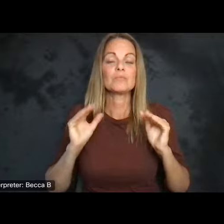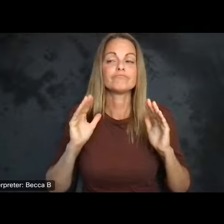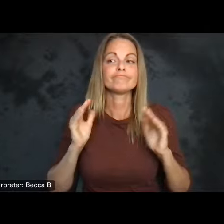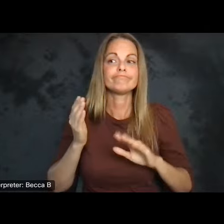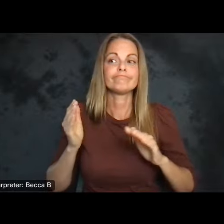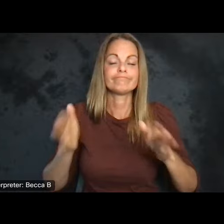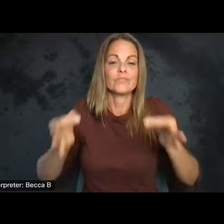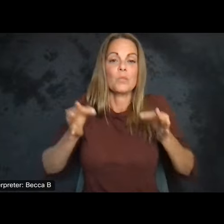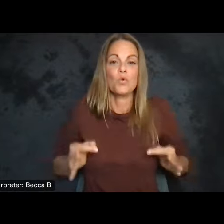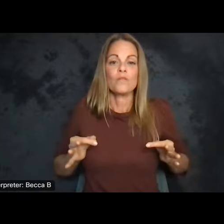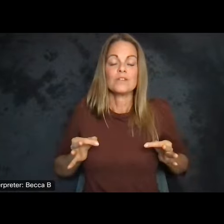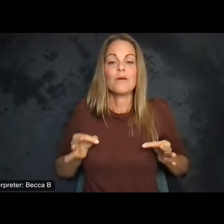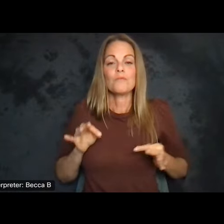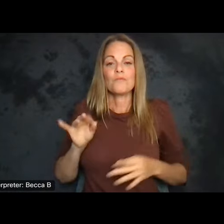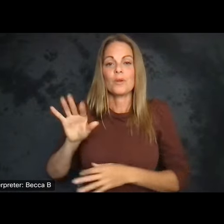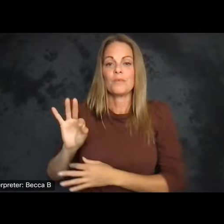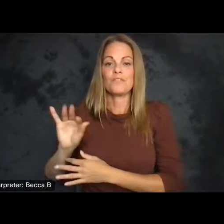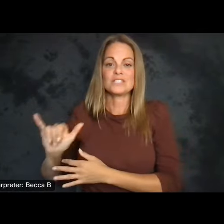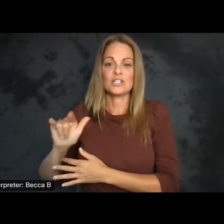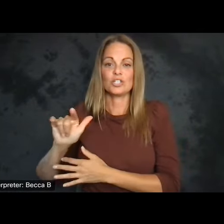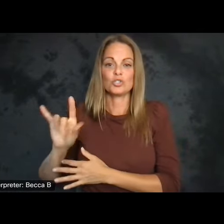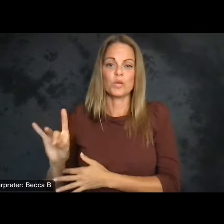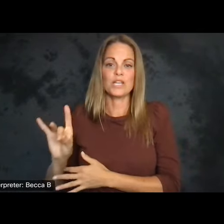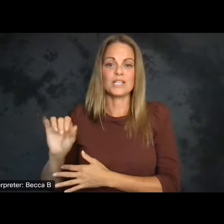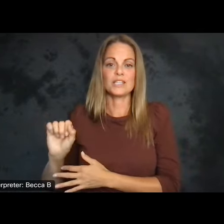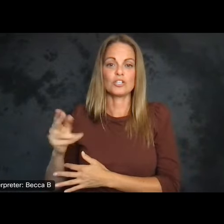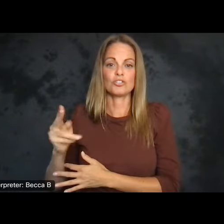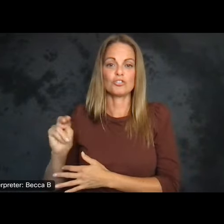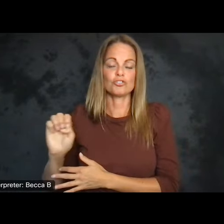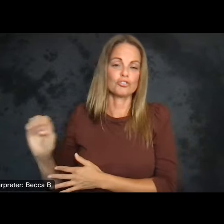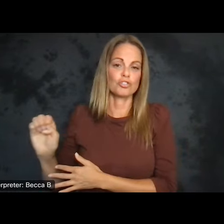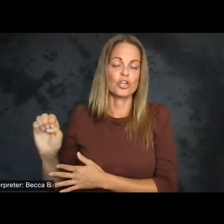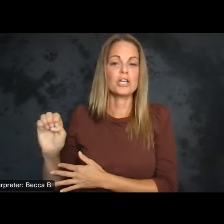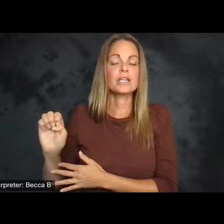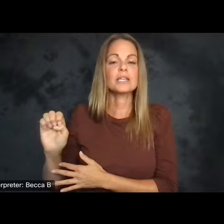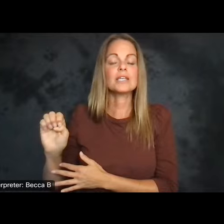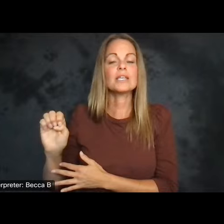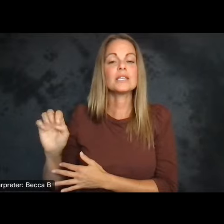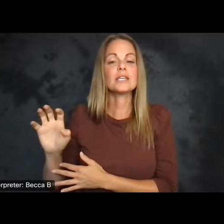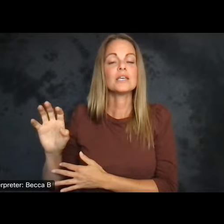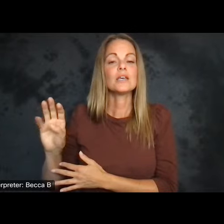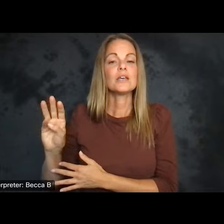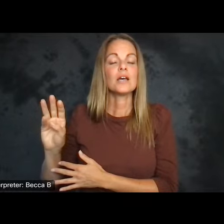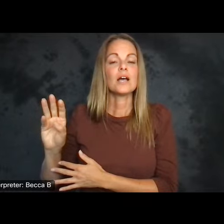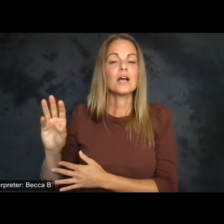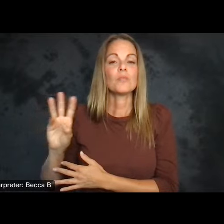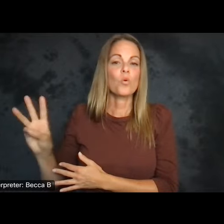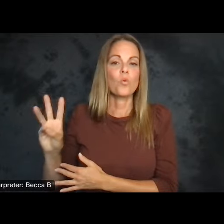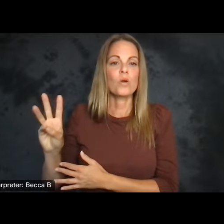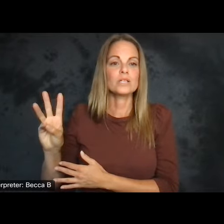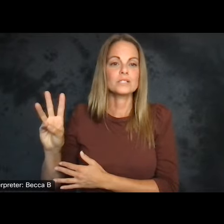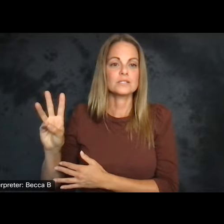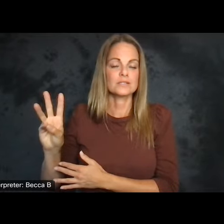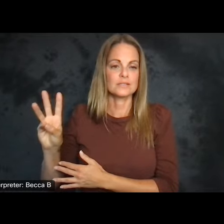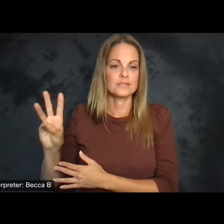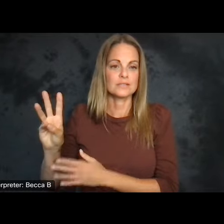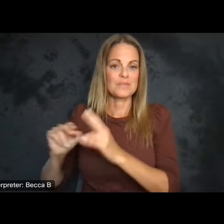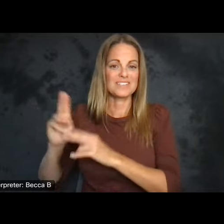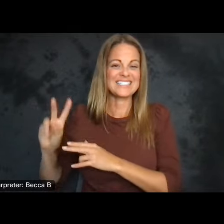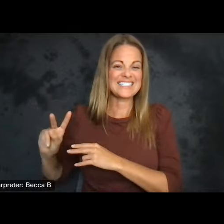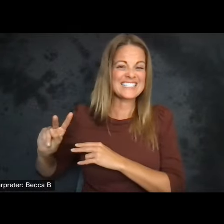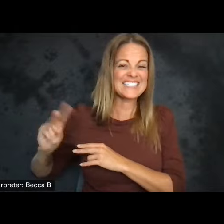Shawnee Indian Mission West Building restoration. The West Building was built in 1839. It's the second oldest building